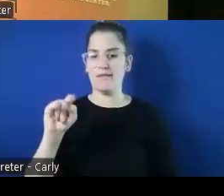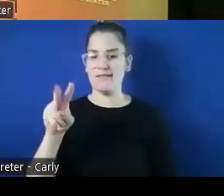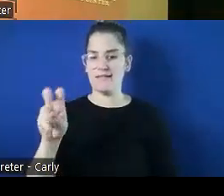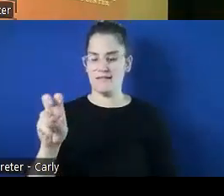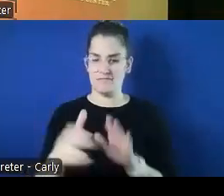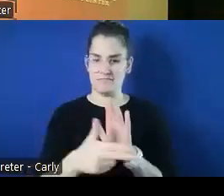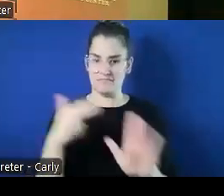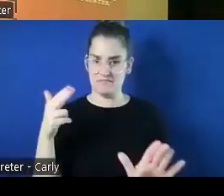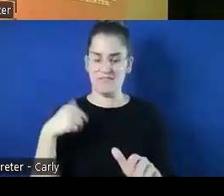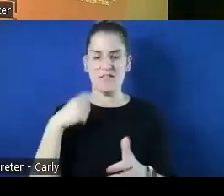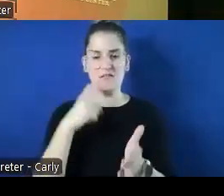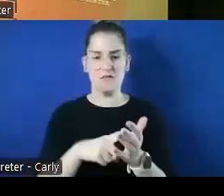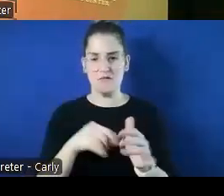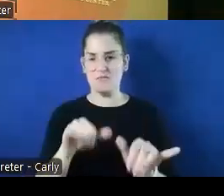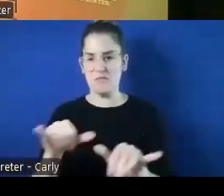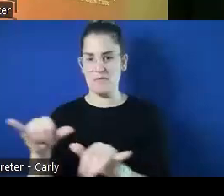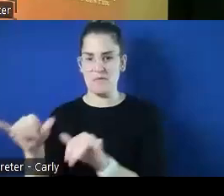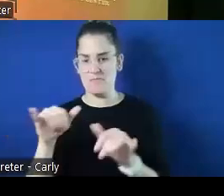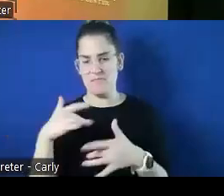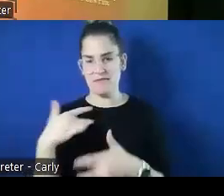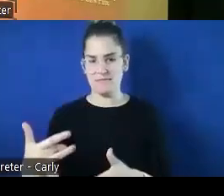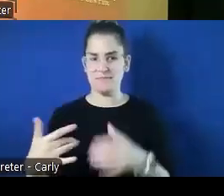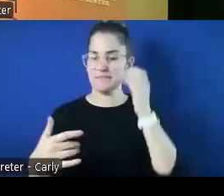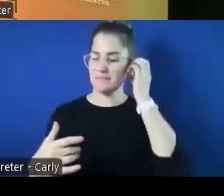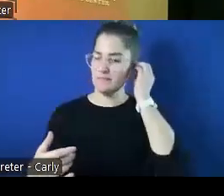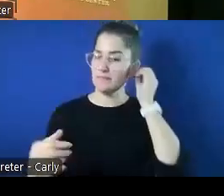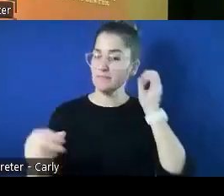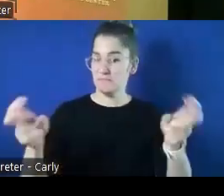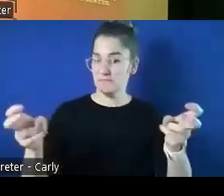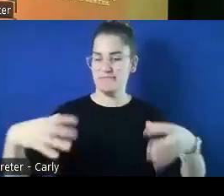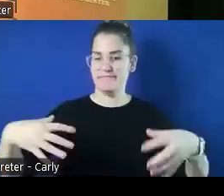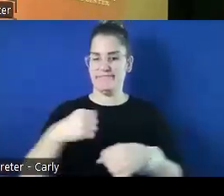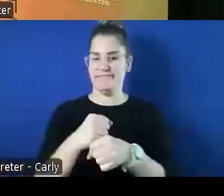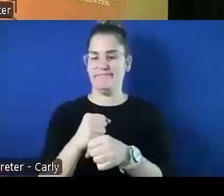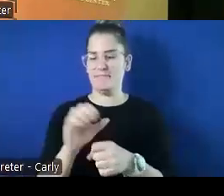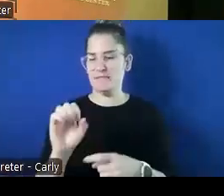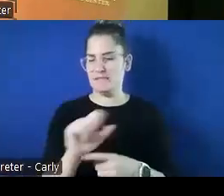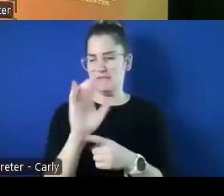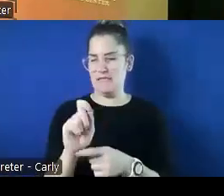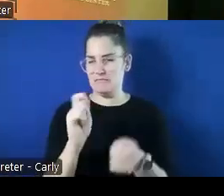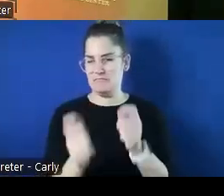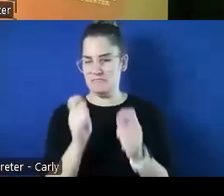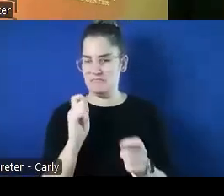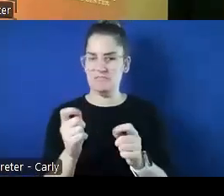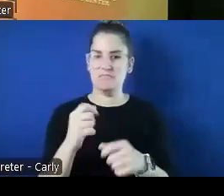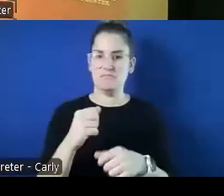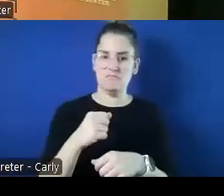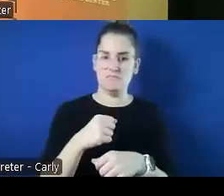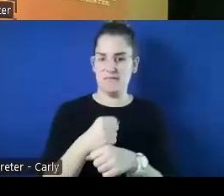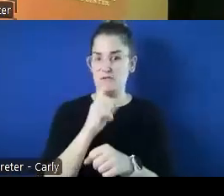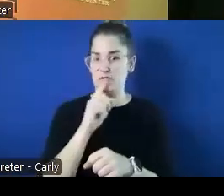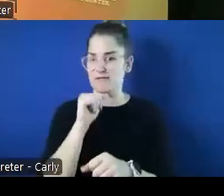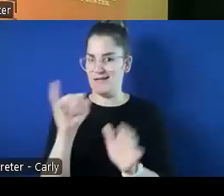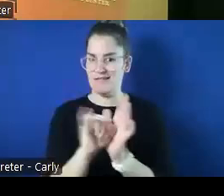recurring themes were identified. Quotations taken from the transcripts have been stylistically altered to minimize the risk of participant